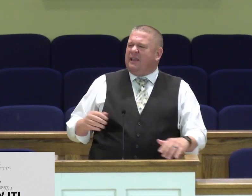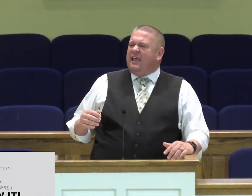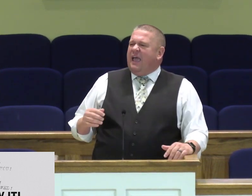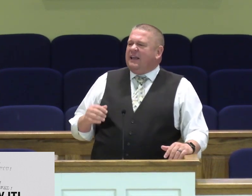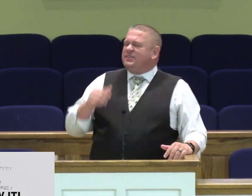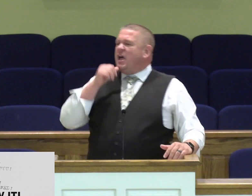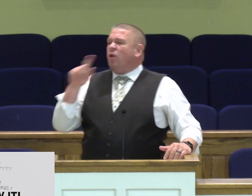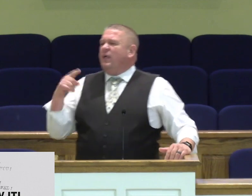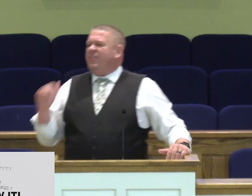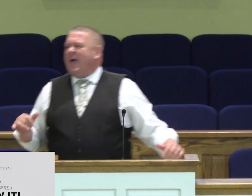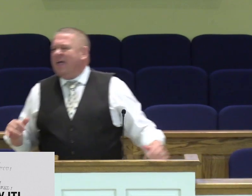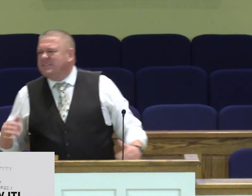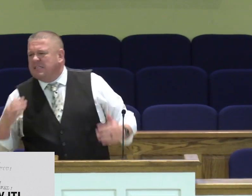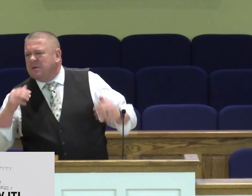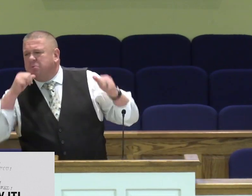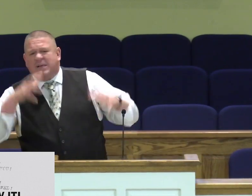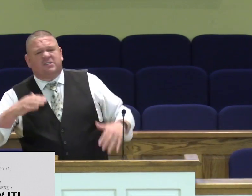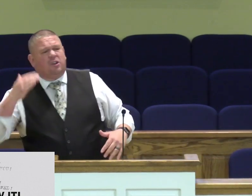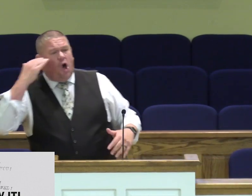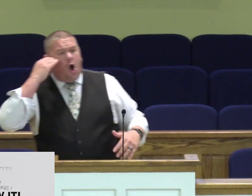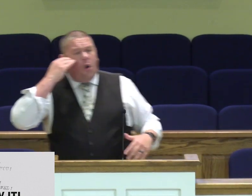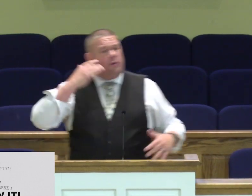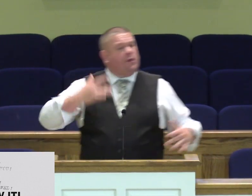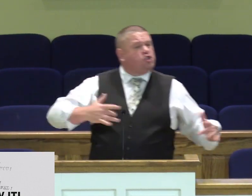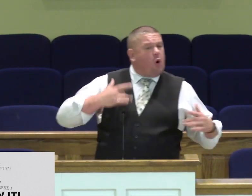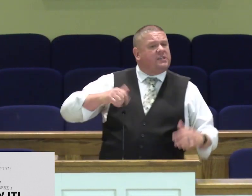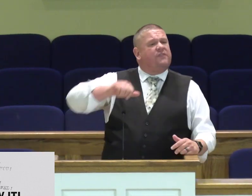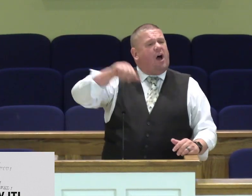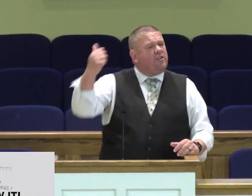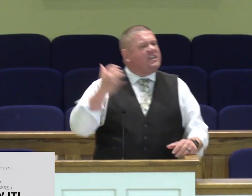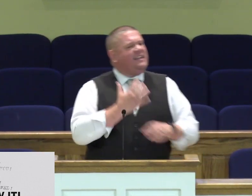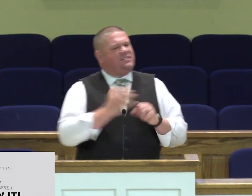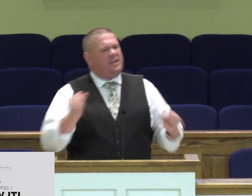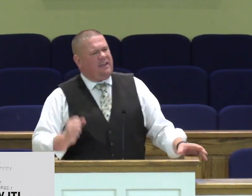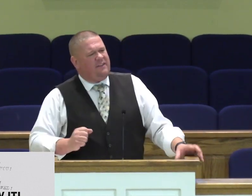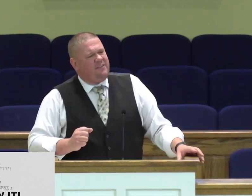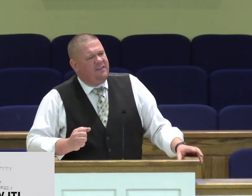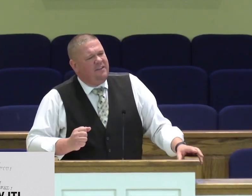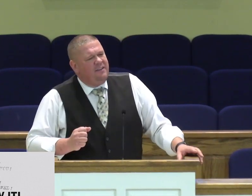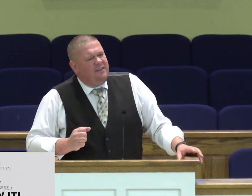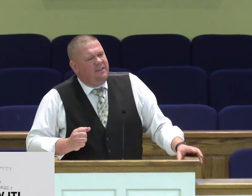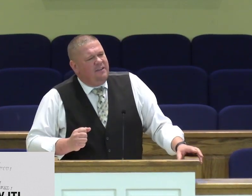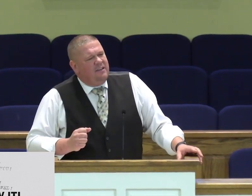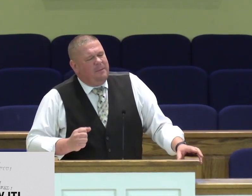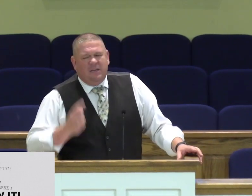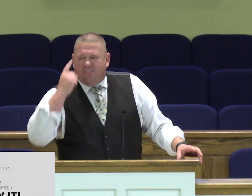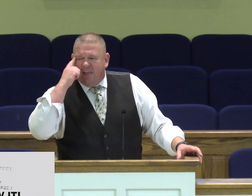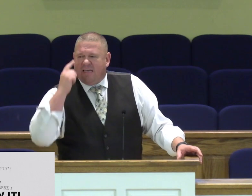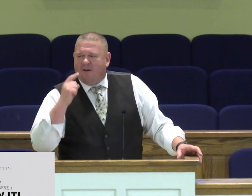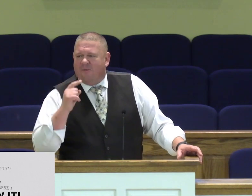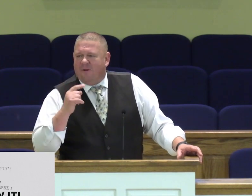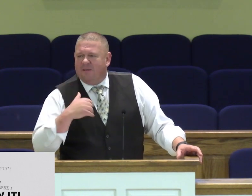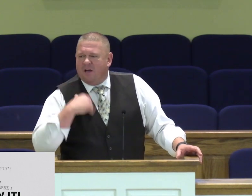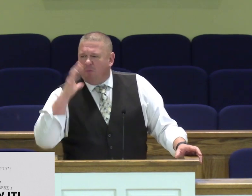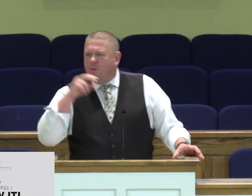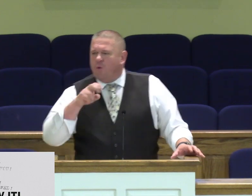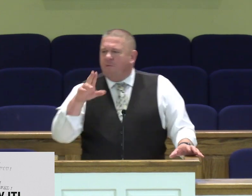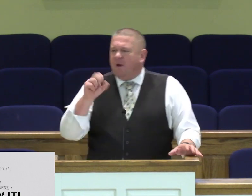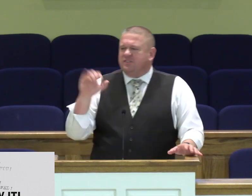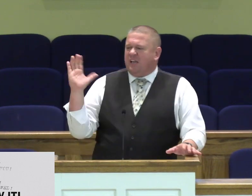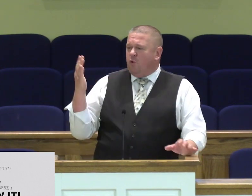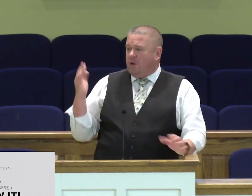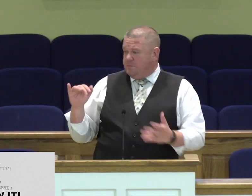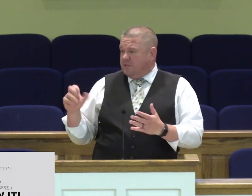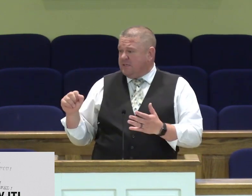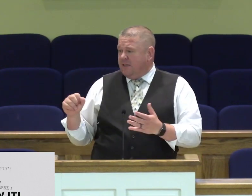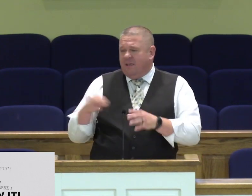tonight. And listen, not only that, it's a blessing to know and rejoice of others getting saved. I mean, to think how a young boy rode the